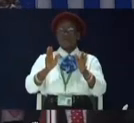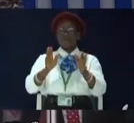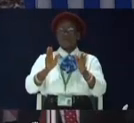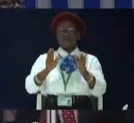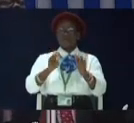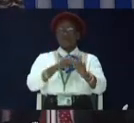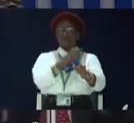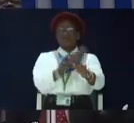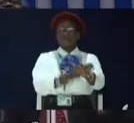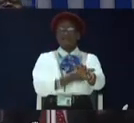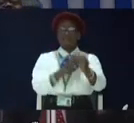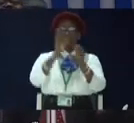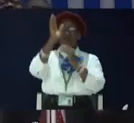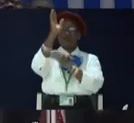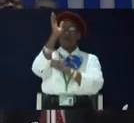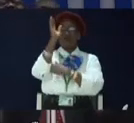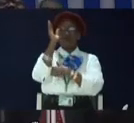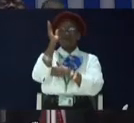Mighty God.